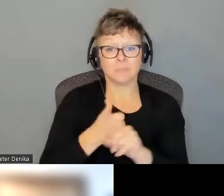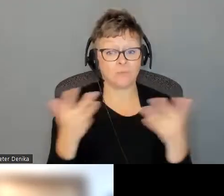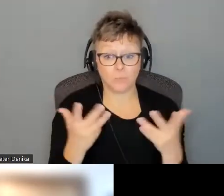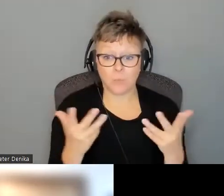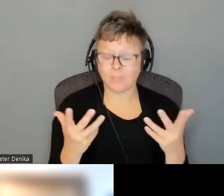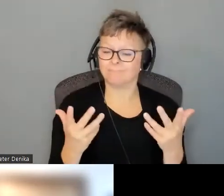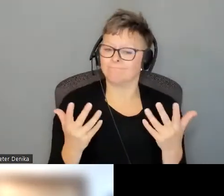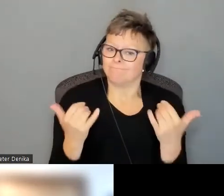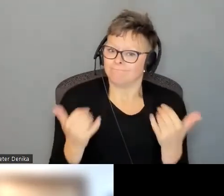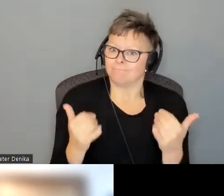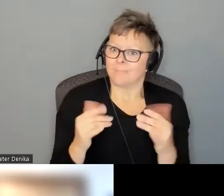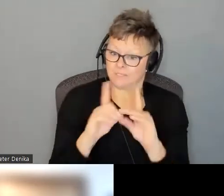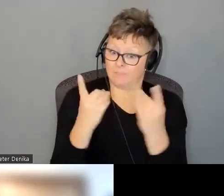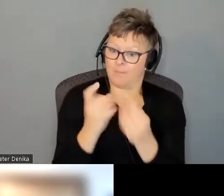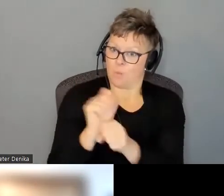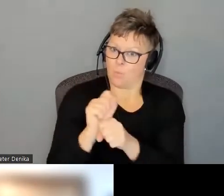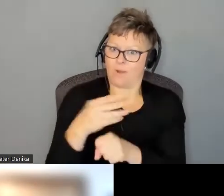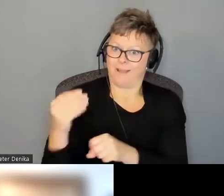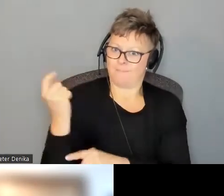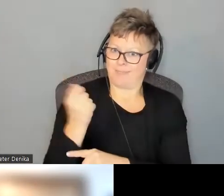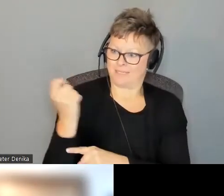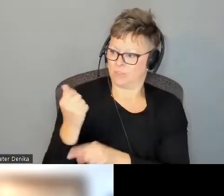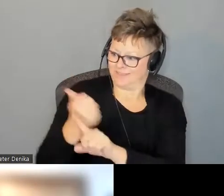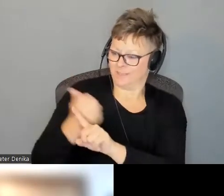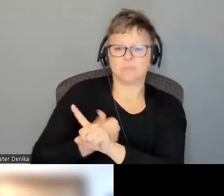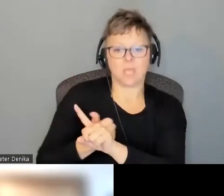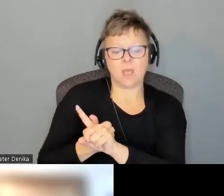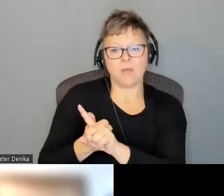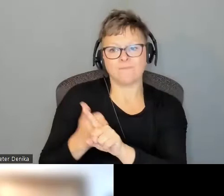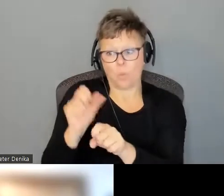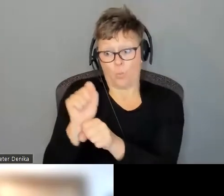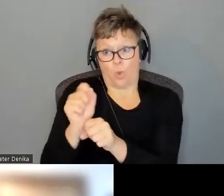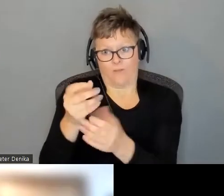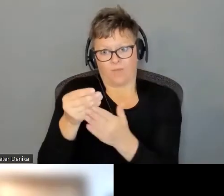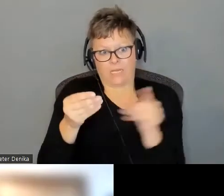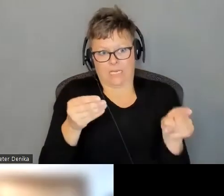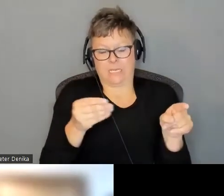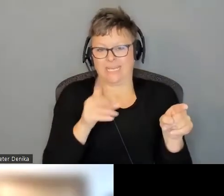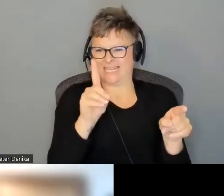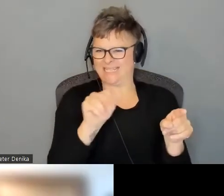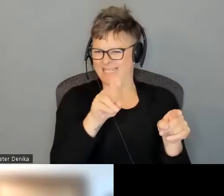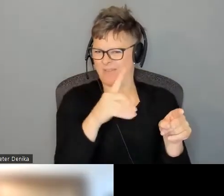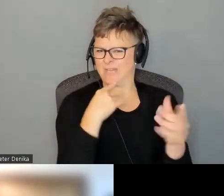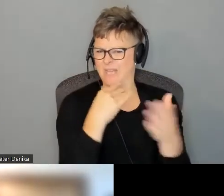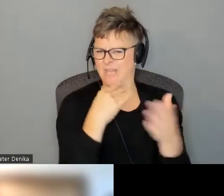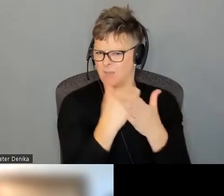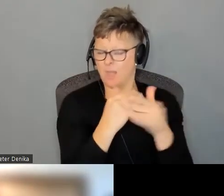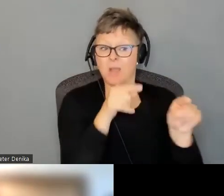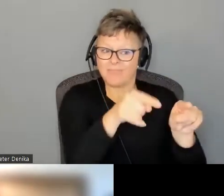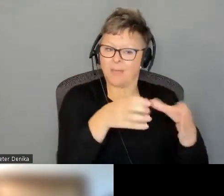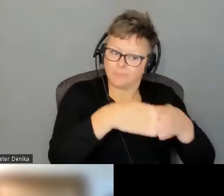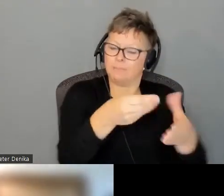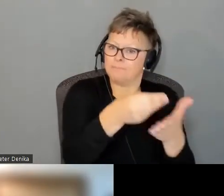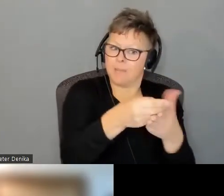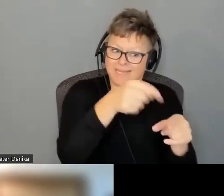a Department of Work and Pensions access to work funding, which David mentioned, which is what the funding pot that supports adjustments